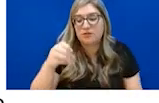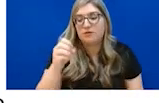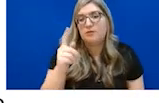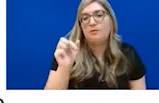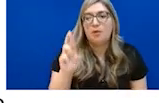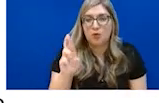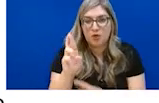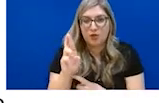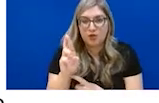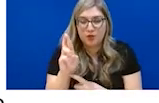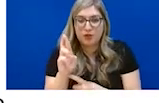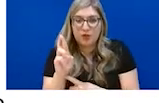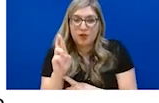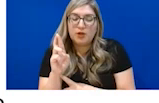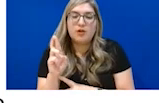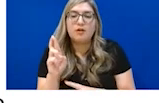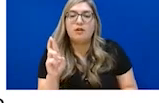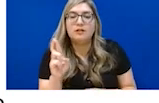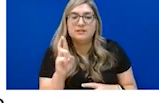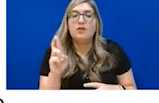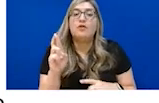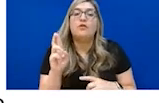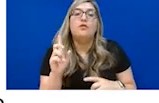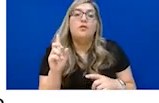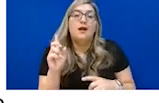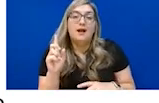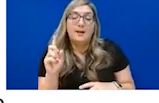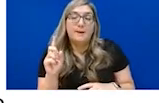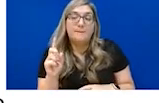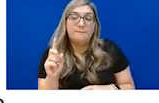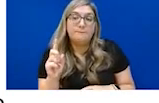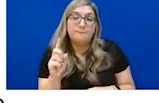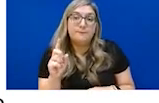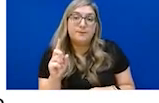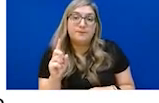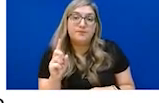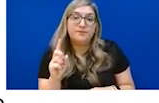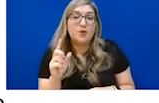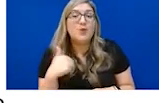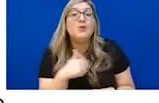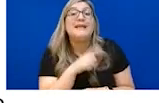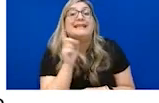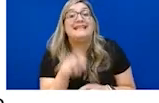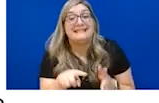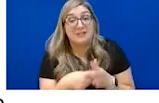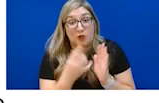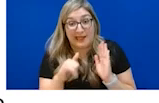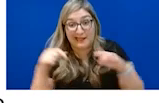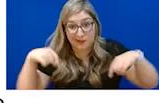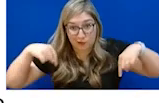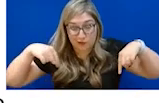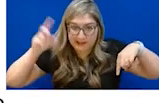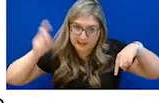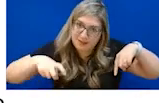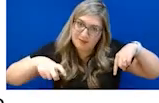Review. And you have reviewers. And it's something that we really need to get started at this college.